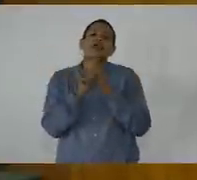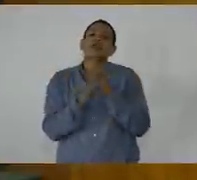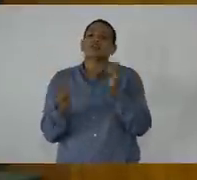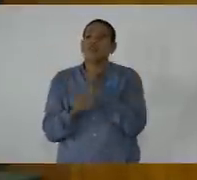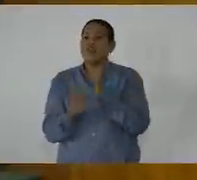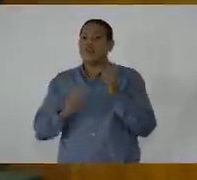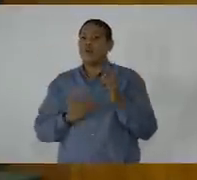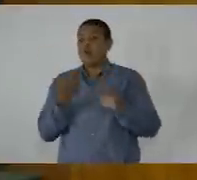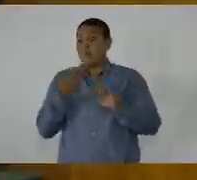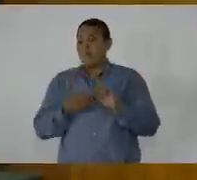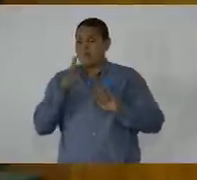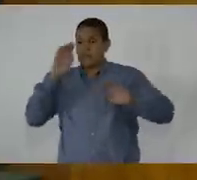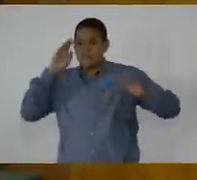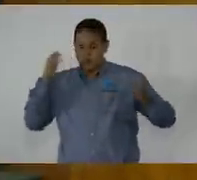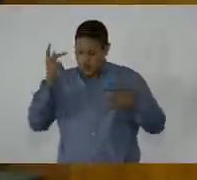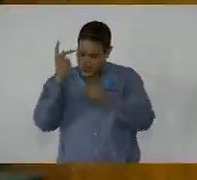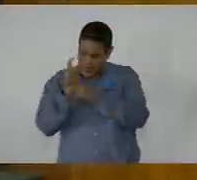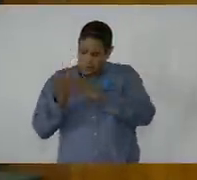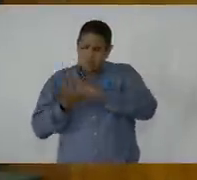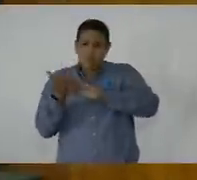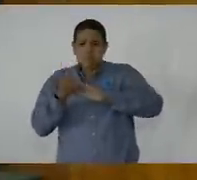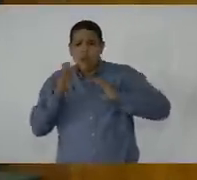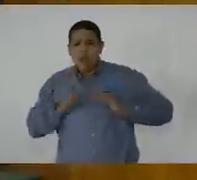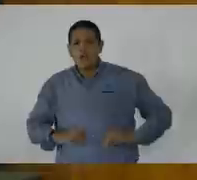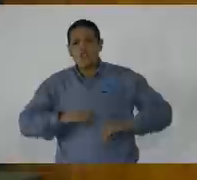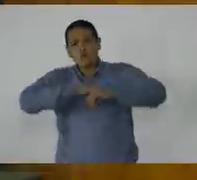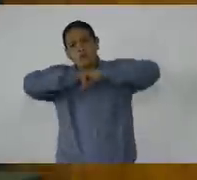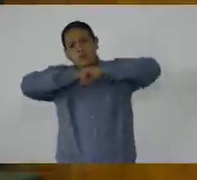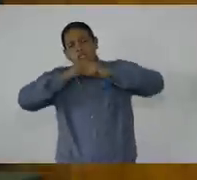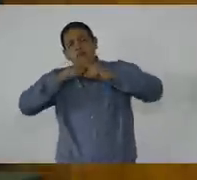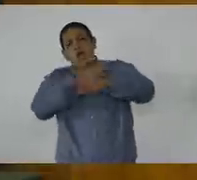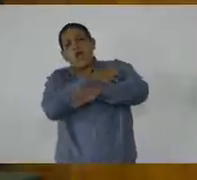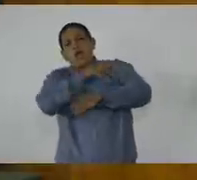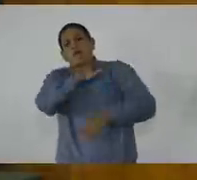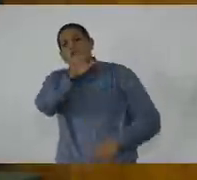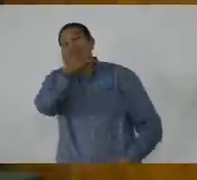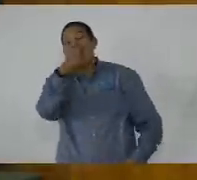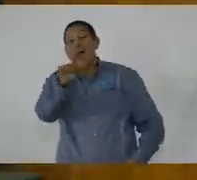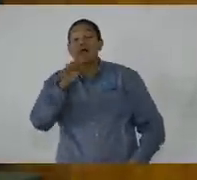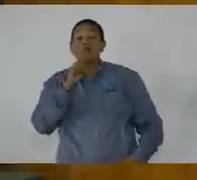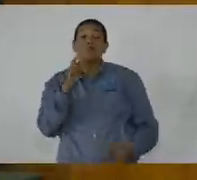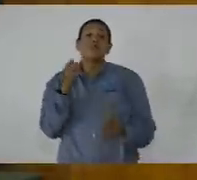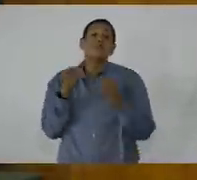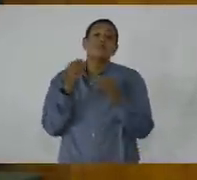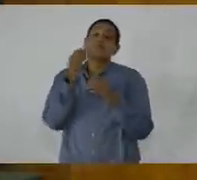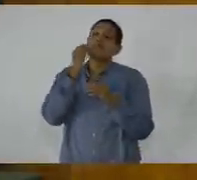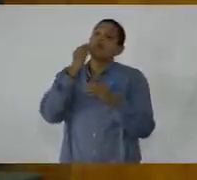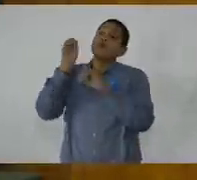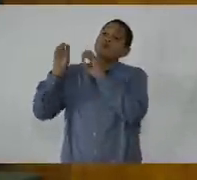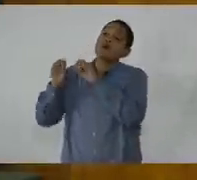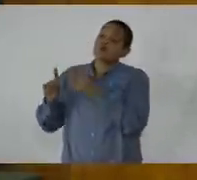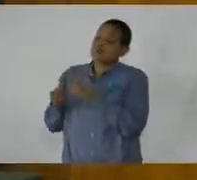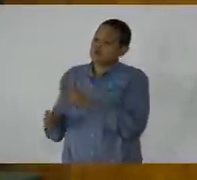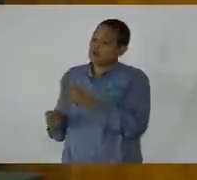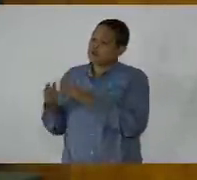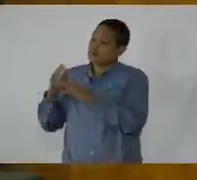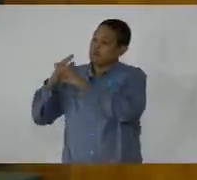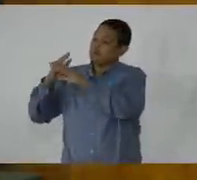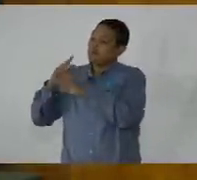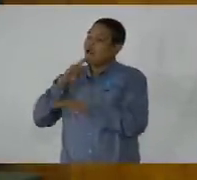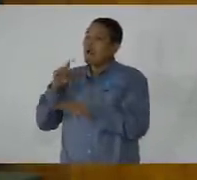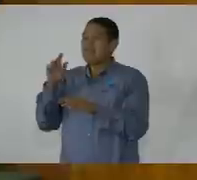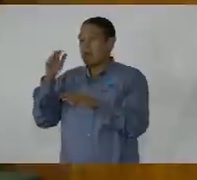portfolio maintain focus on consumer protection and empowerment. The Food Storage and Prevention of Infestation